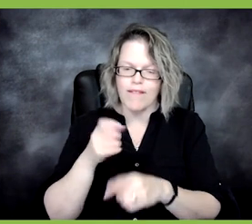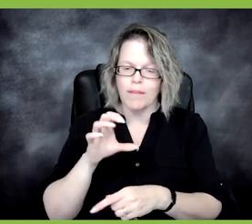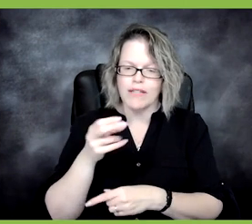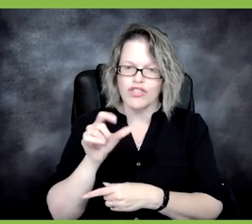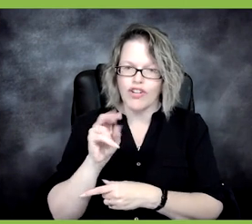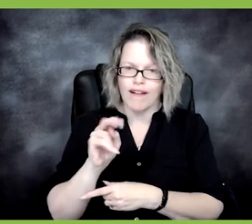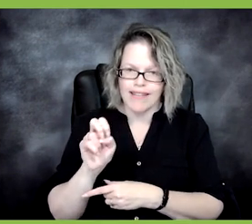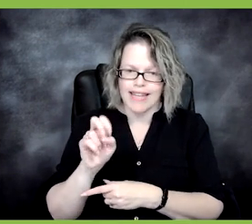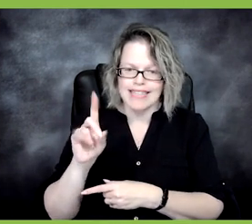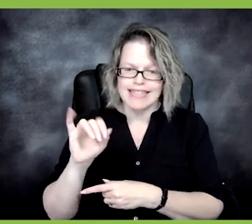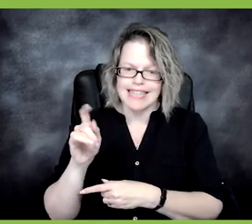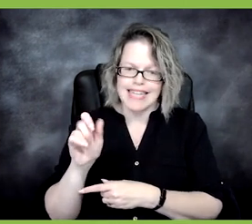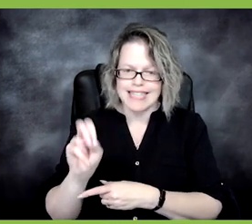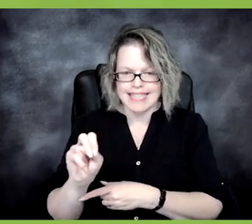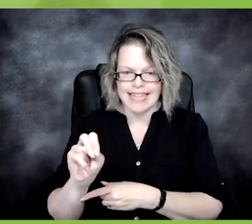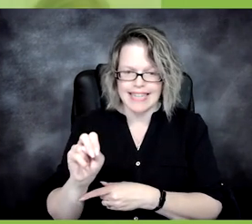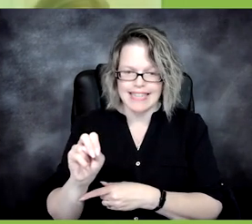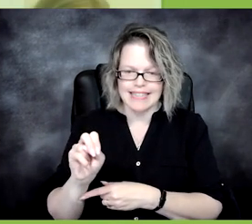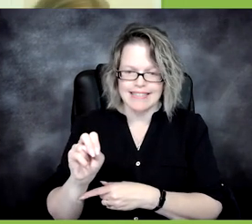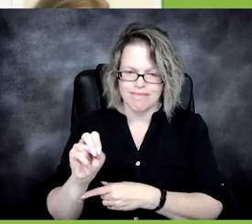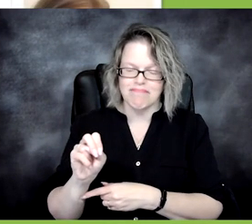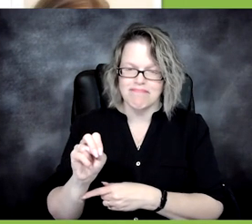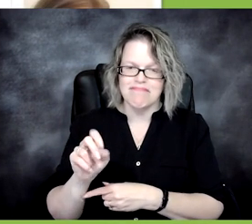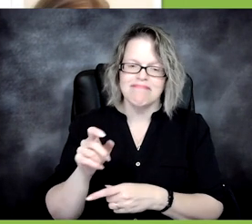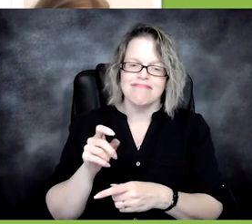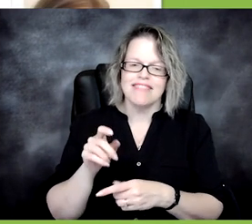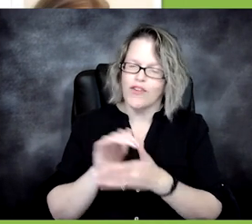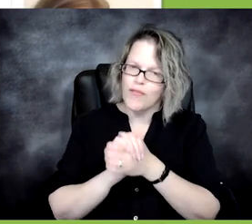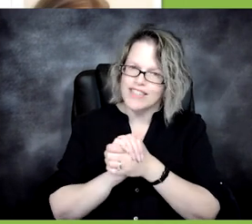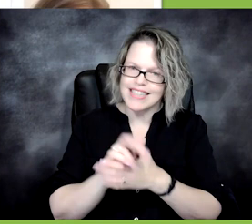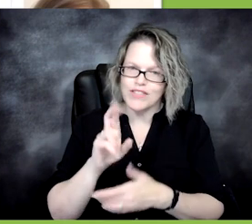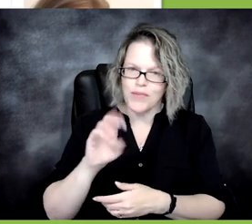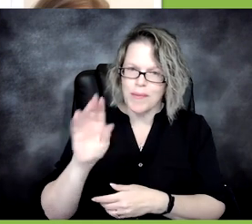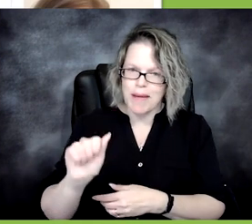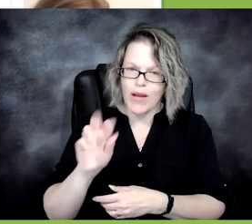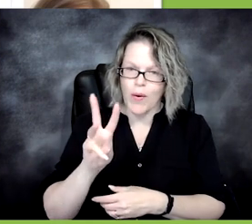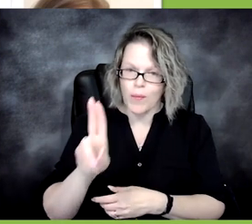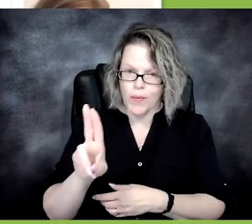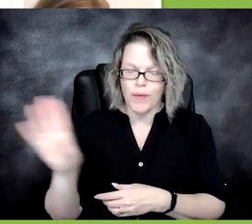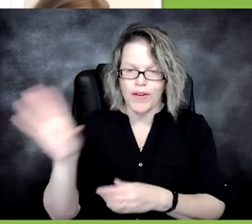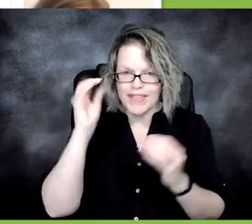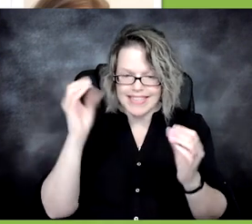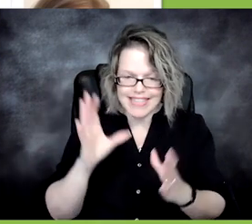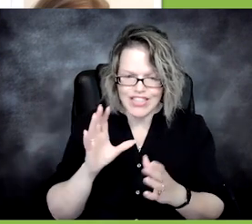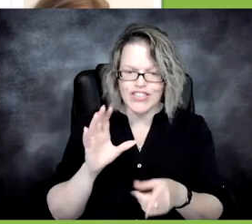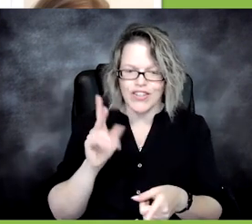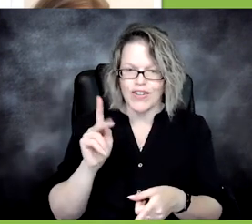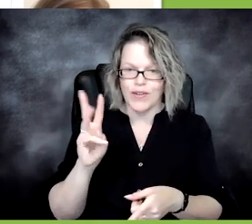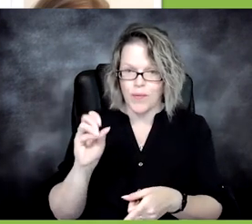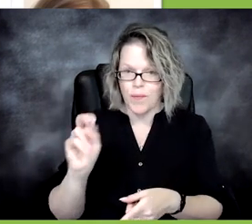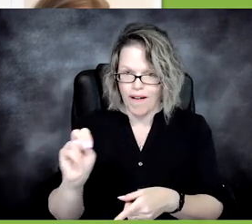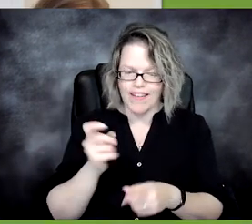the 2017 YAM flag winner. Congratulations to Rebecca Wu and her teacher Sun Young Kwan from Studio